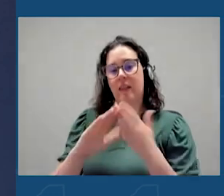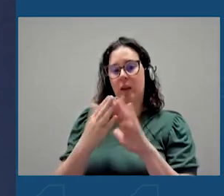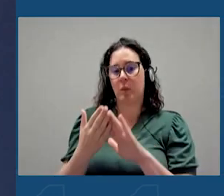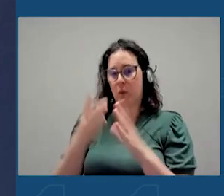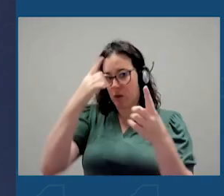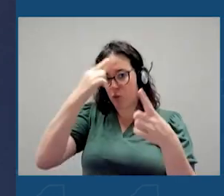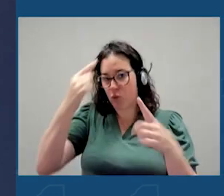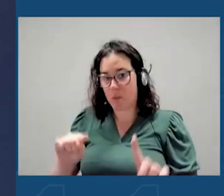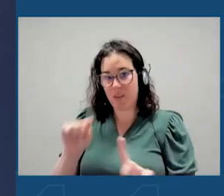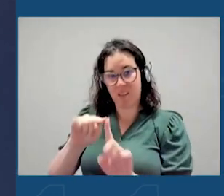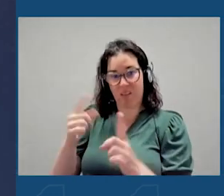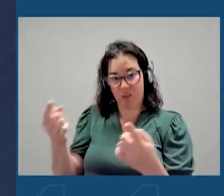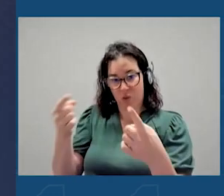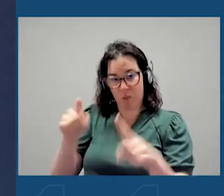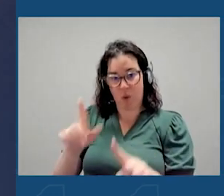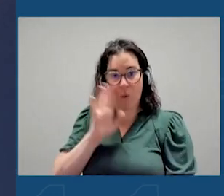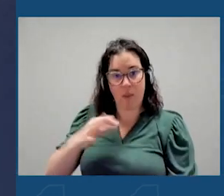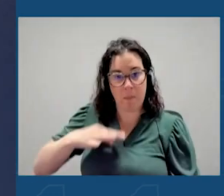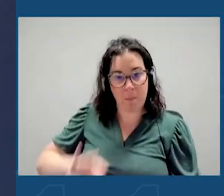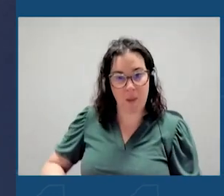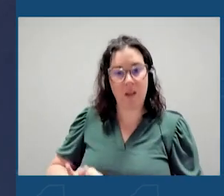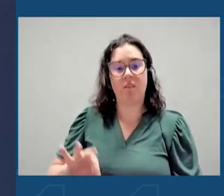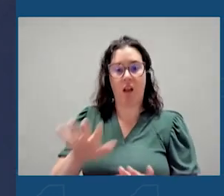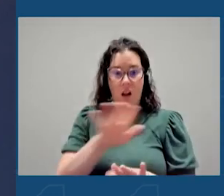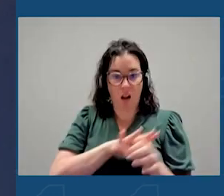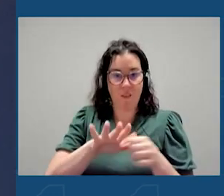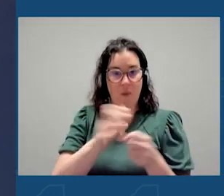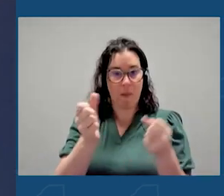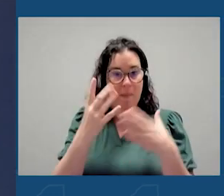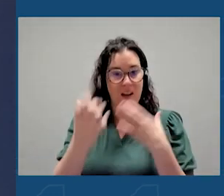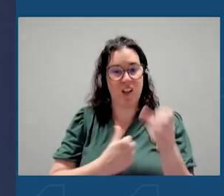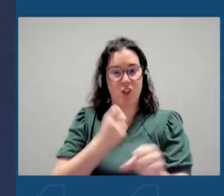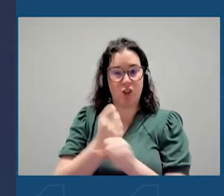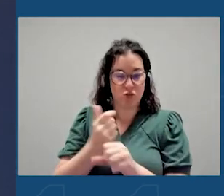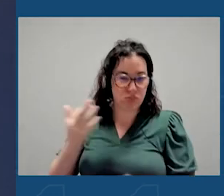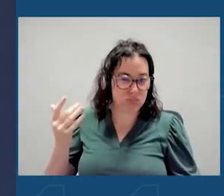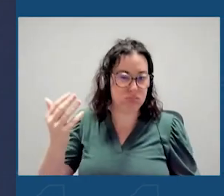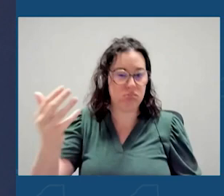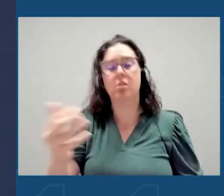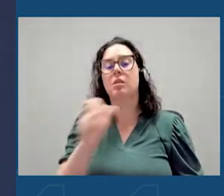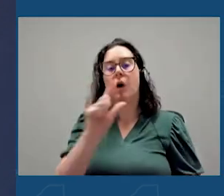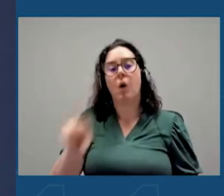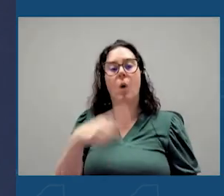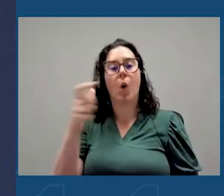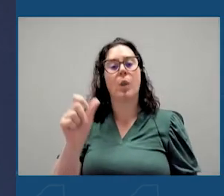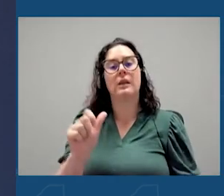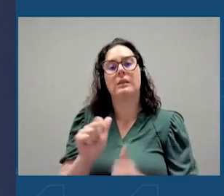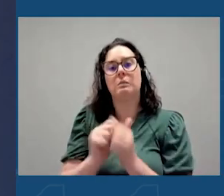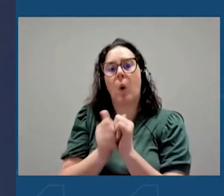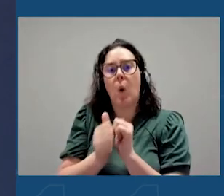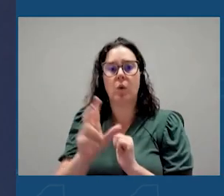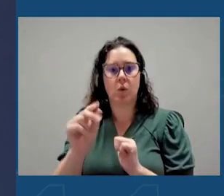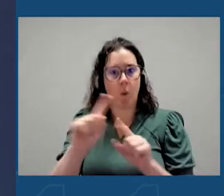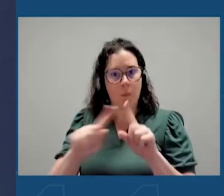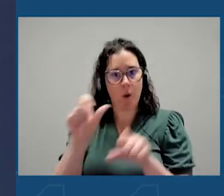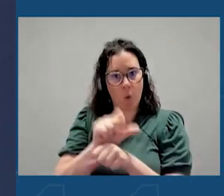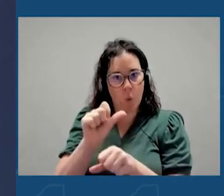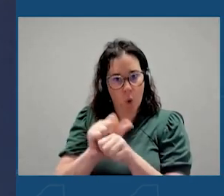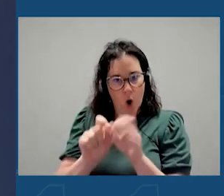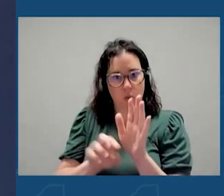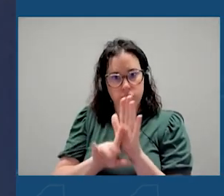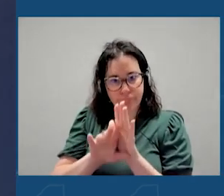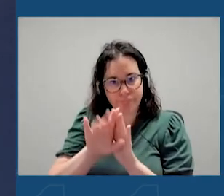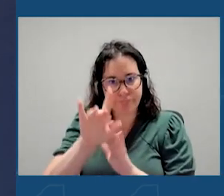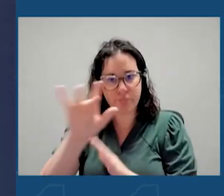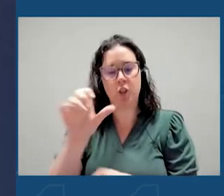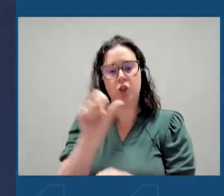to benefit people for decades to come. And it's not just sports related. It's about workforce development. It's about job training. It's